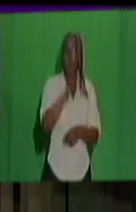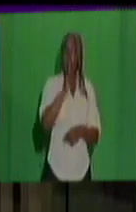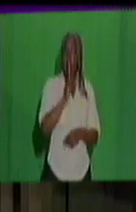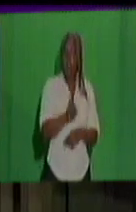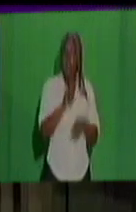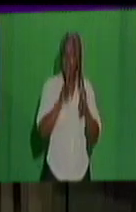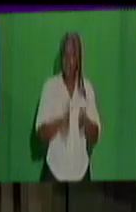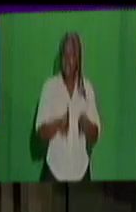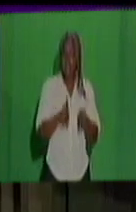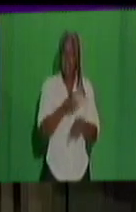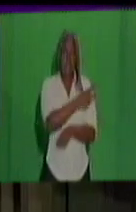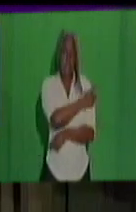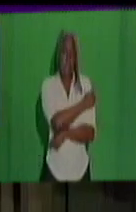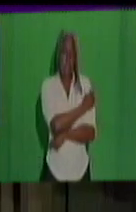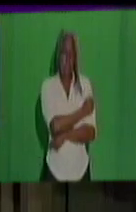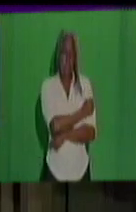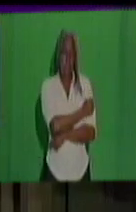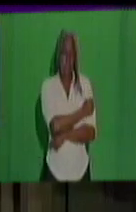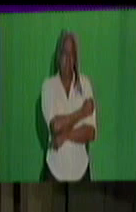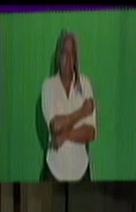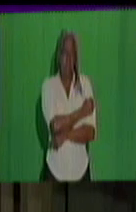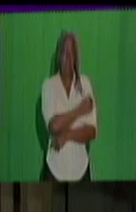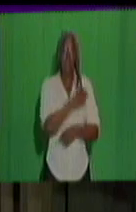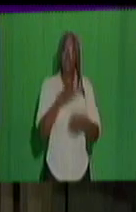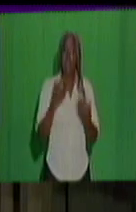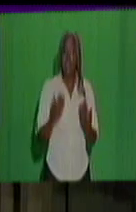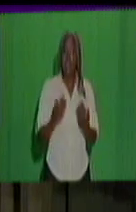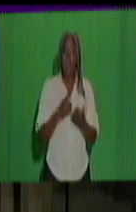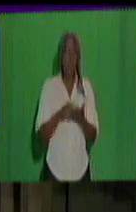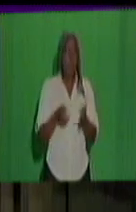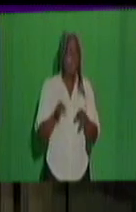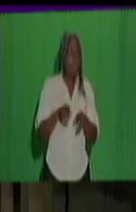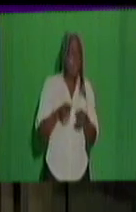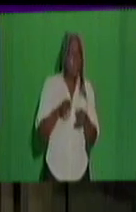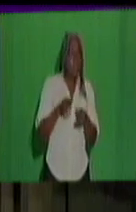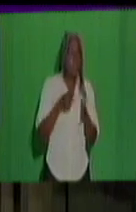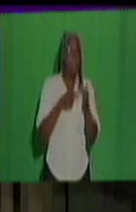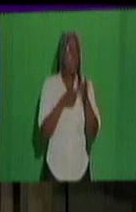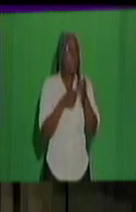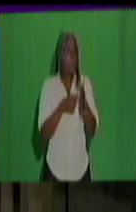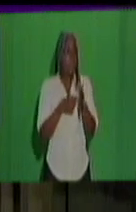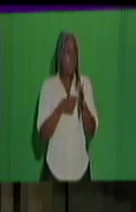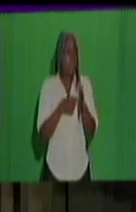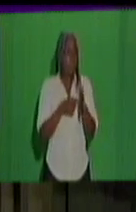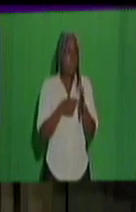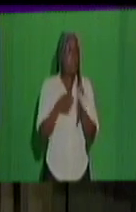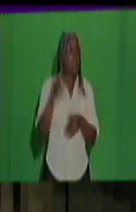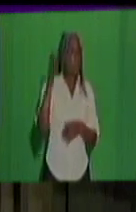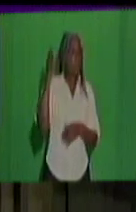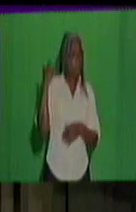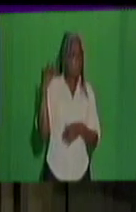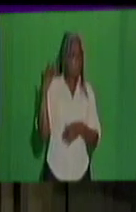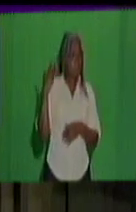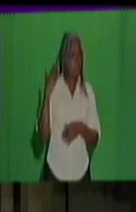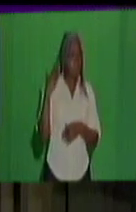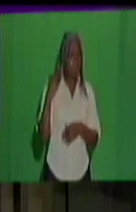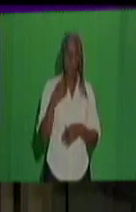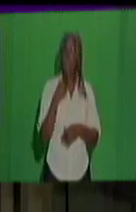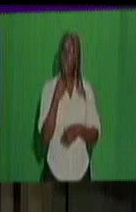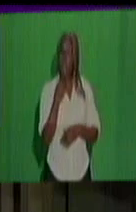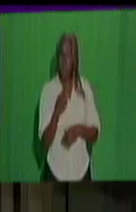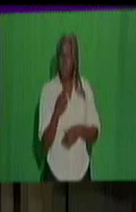hospital. I bring this to your attention to go back to what I've been saying for the past couple of